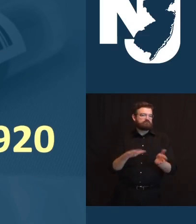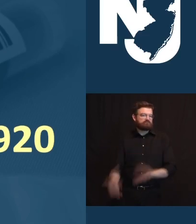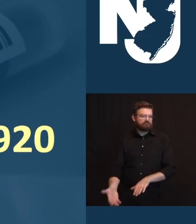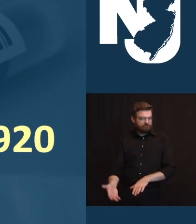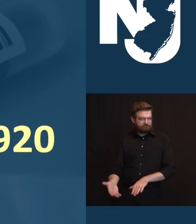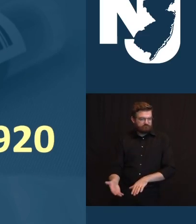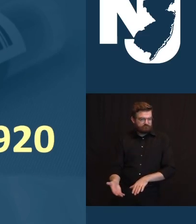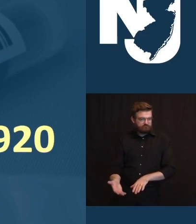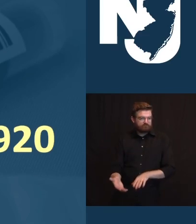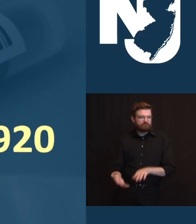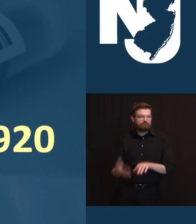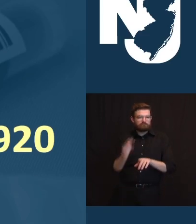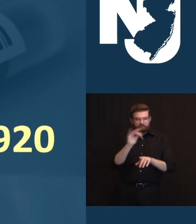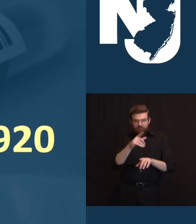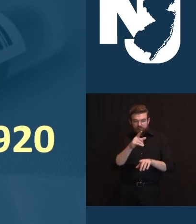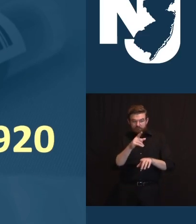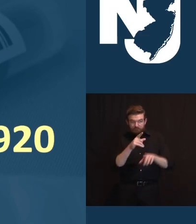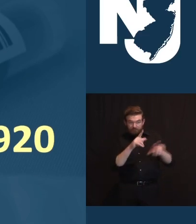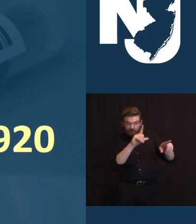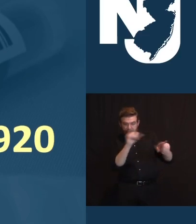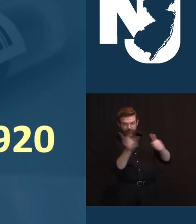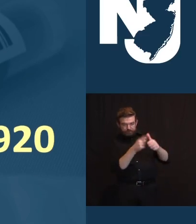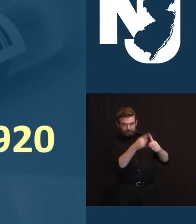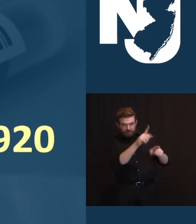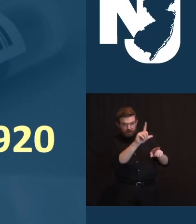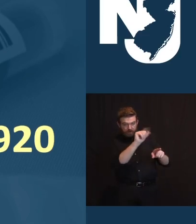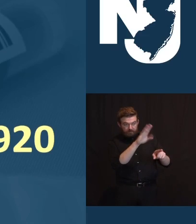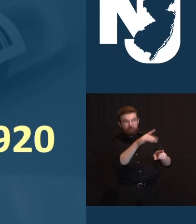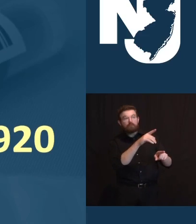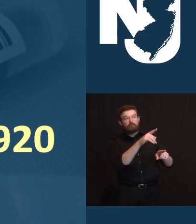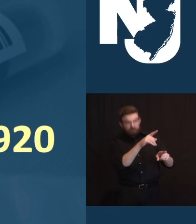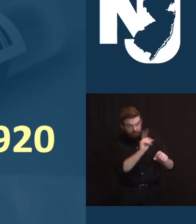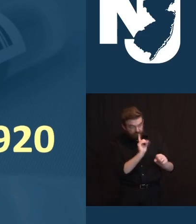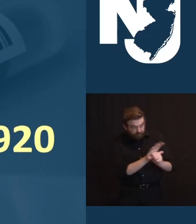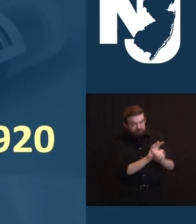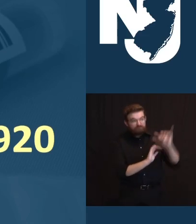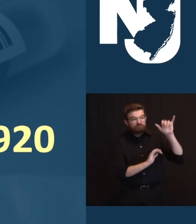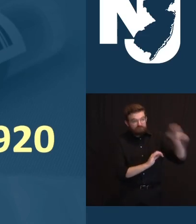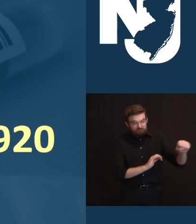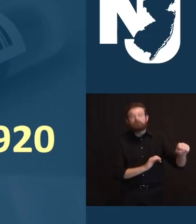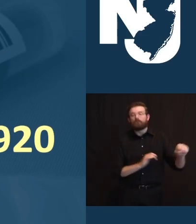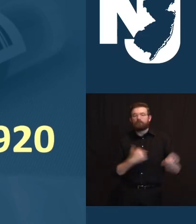you can see, the total of COVID-19 deaths that are lab confirmed stands at a staggering